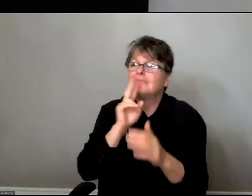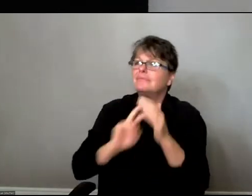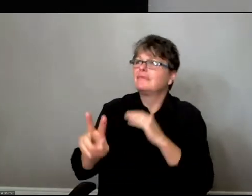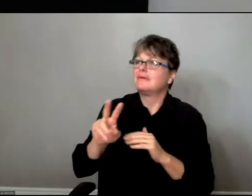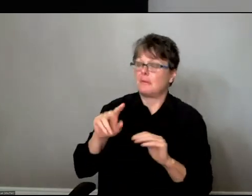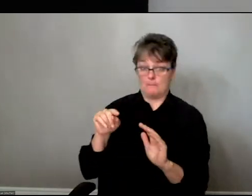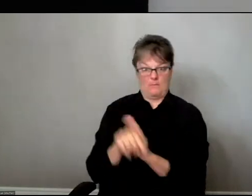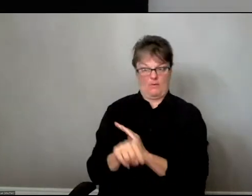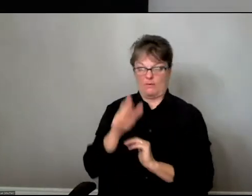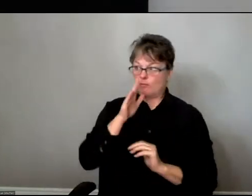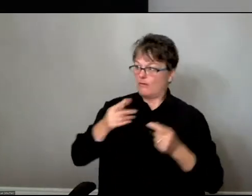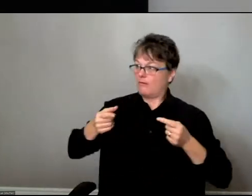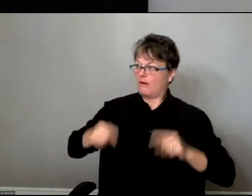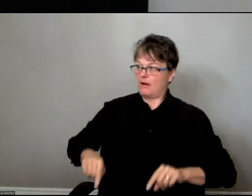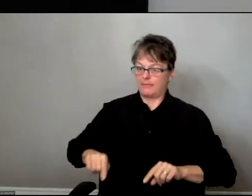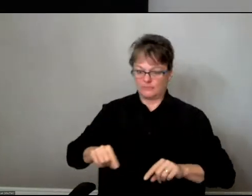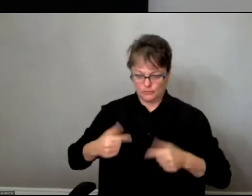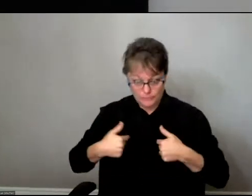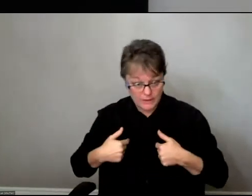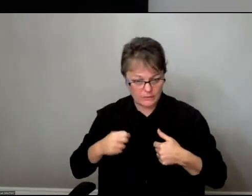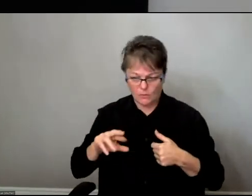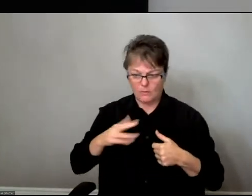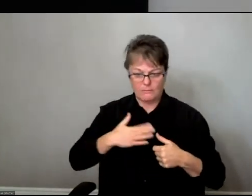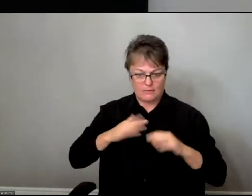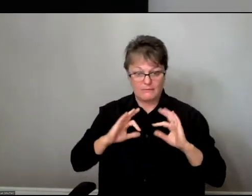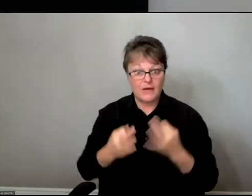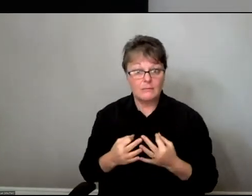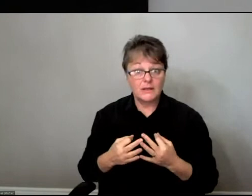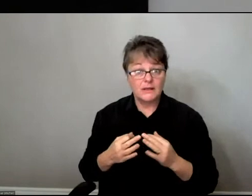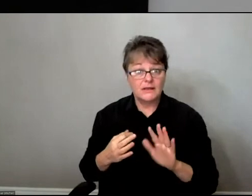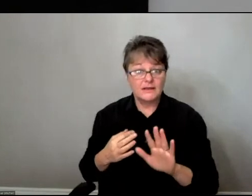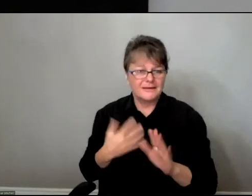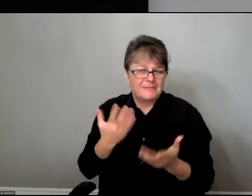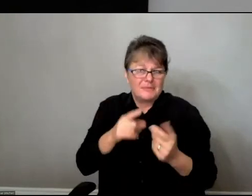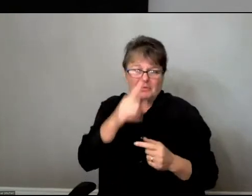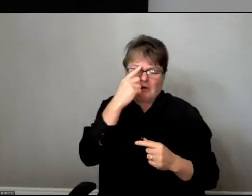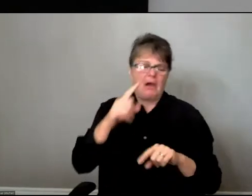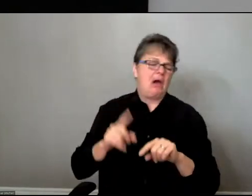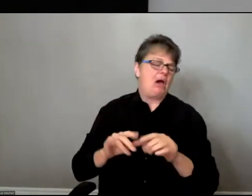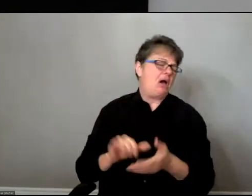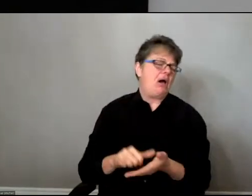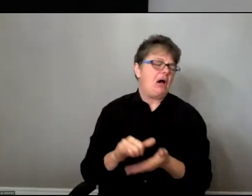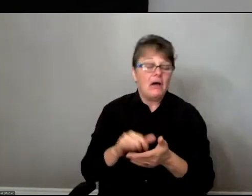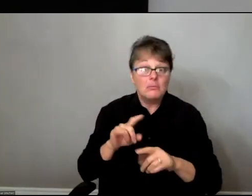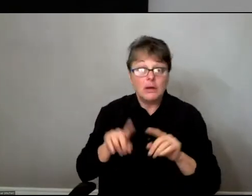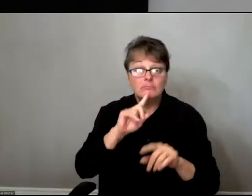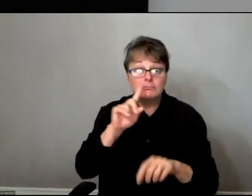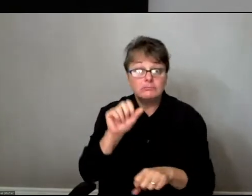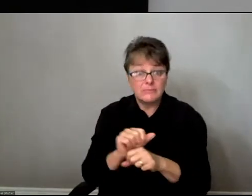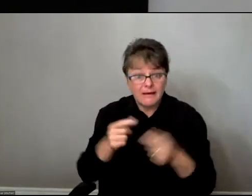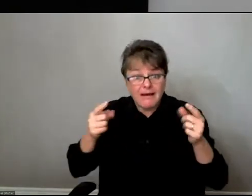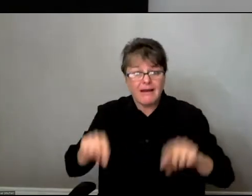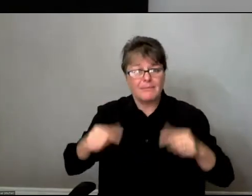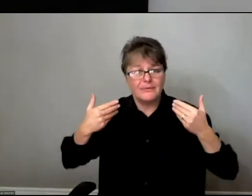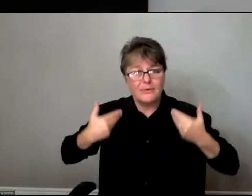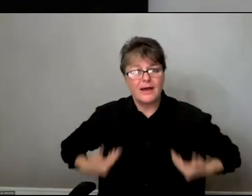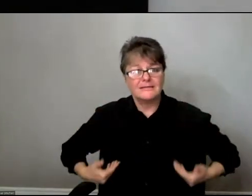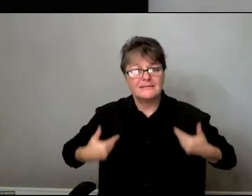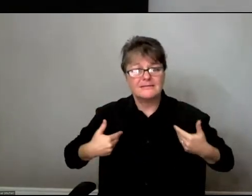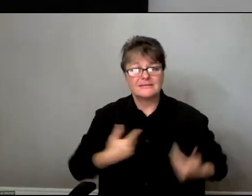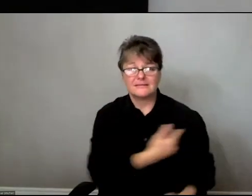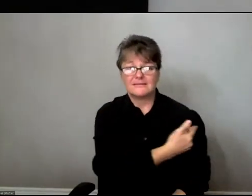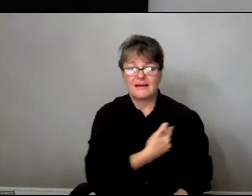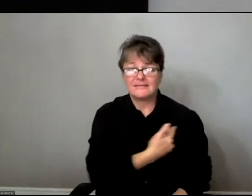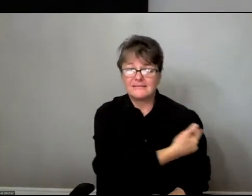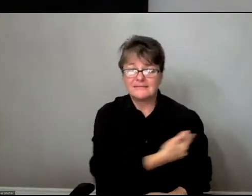family, but it can. It happened to us. To